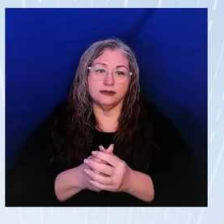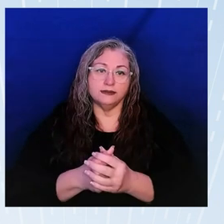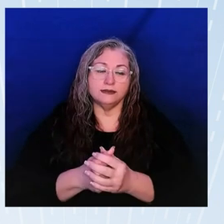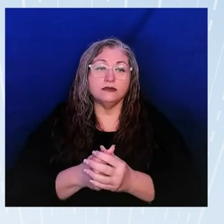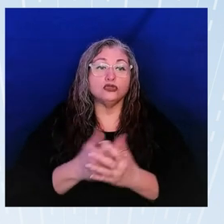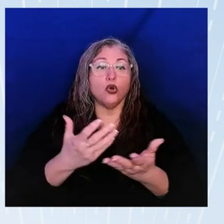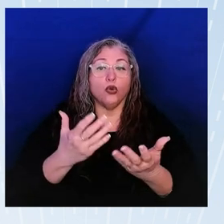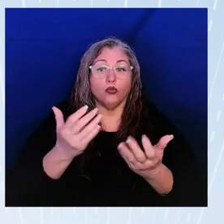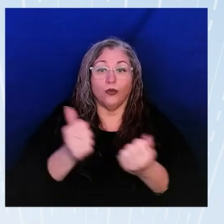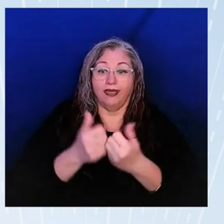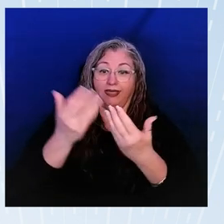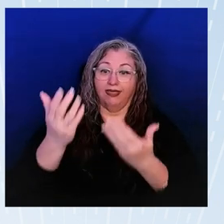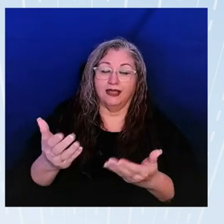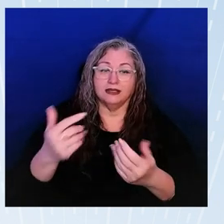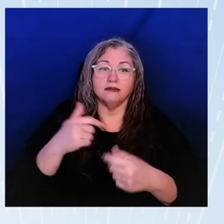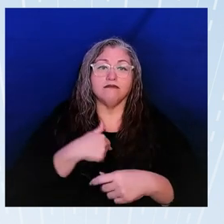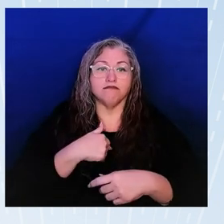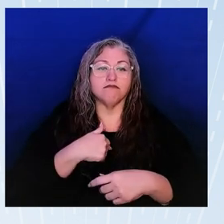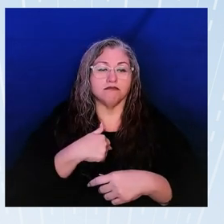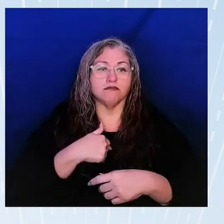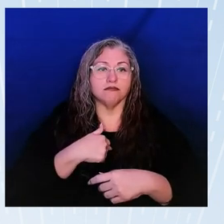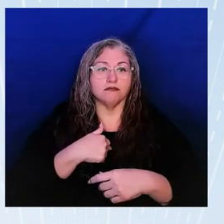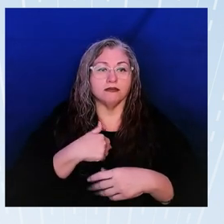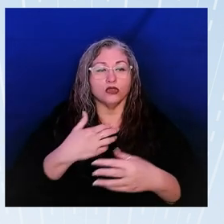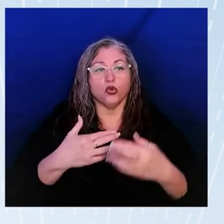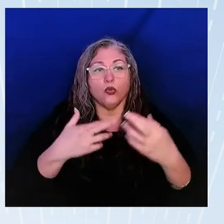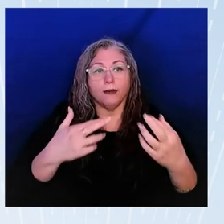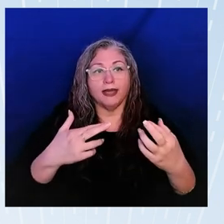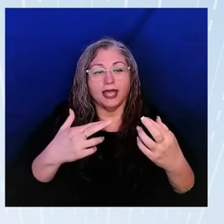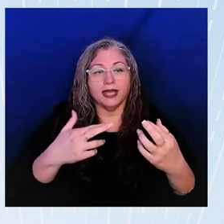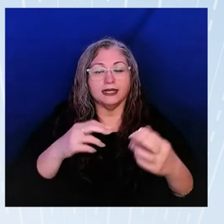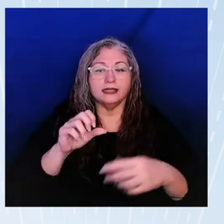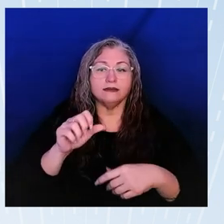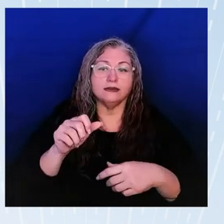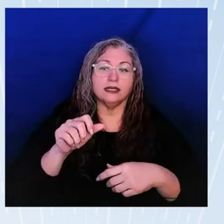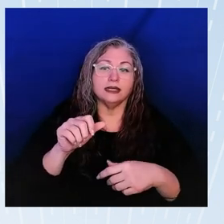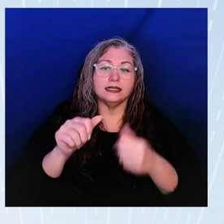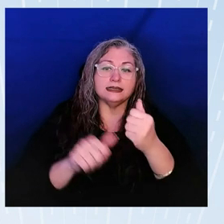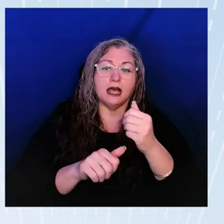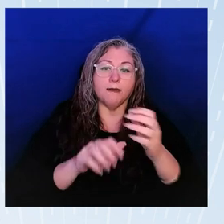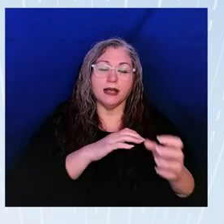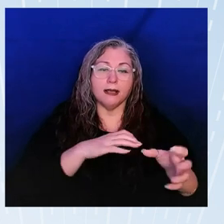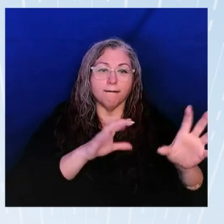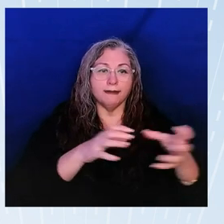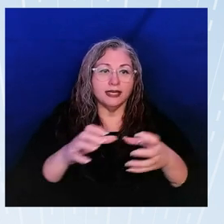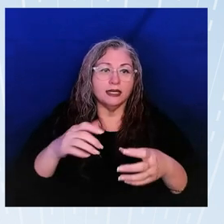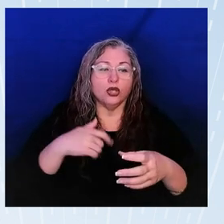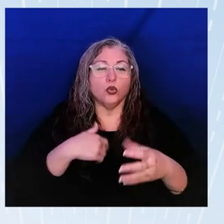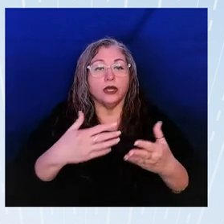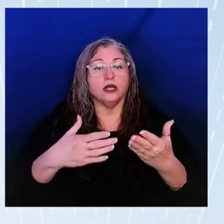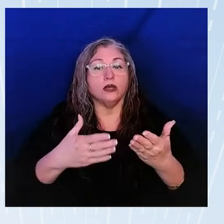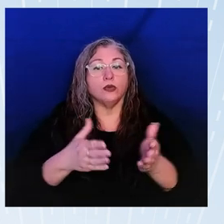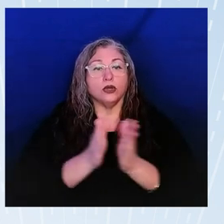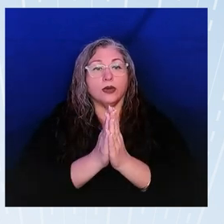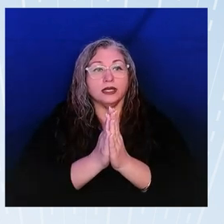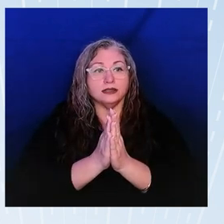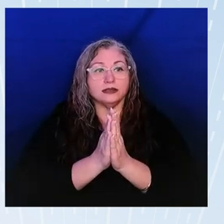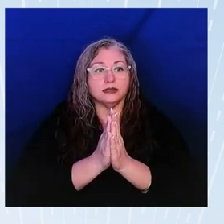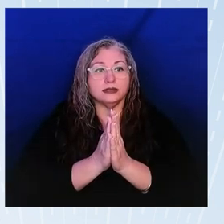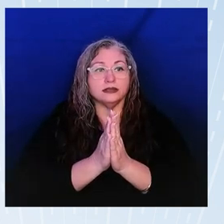this, with this recommendation, the subcommittee requests that converting the